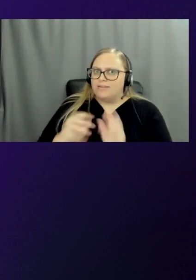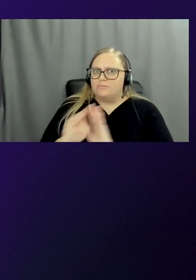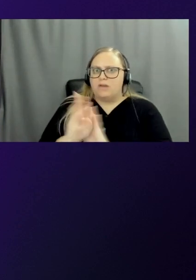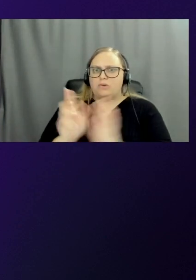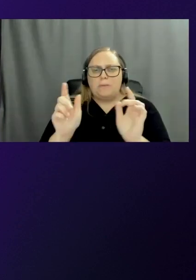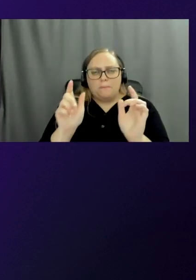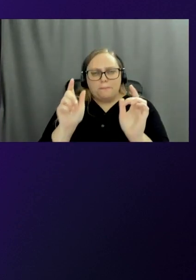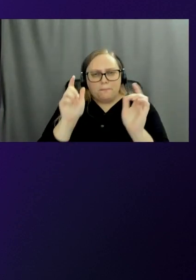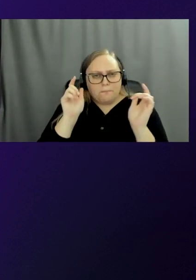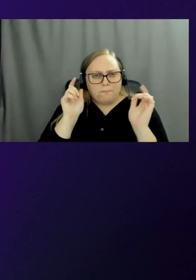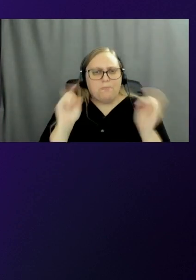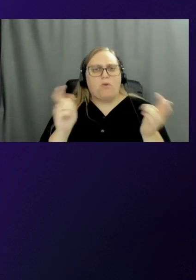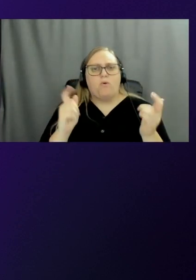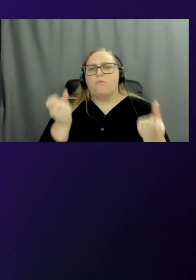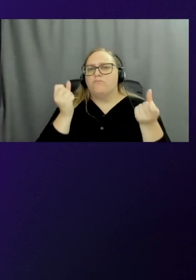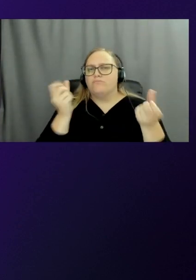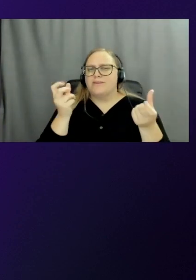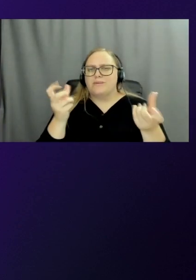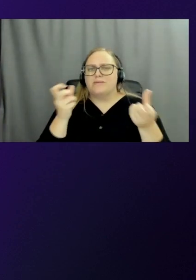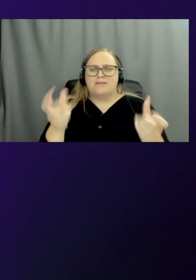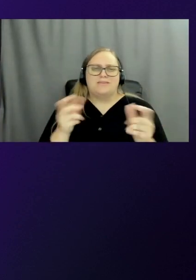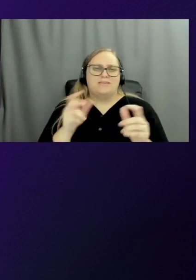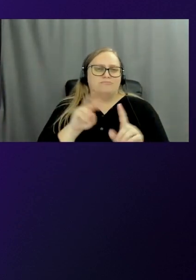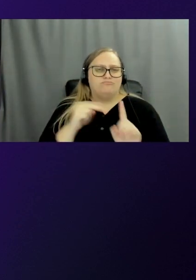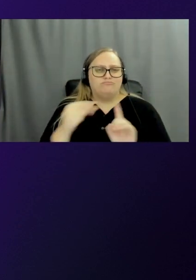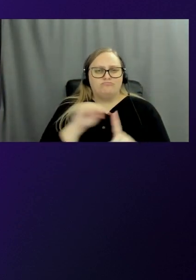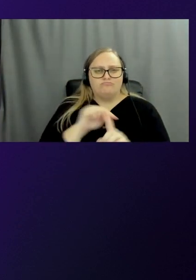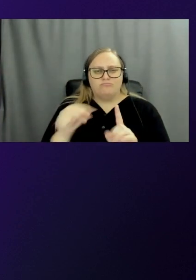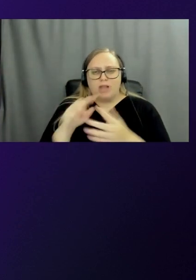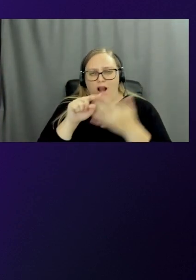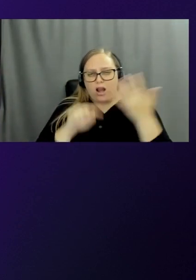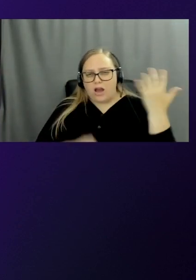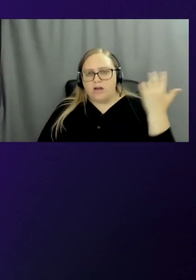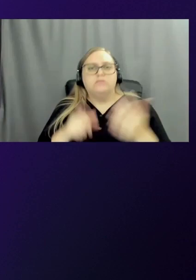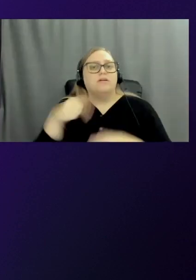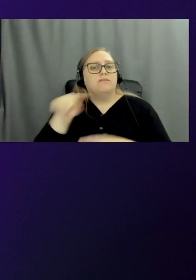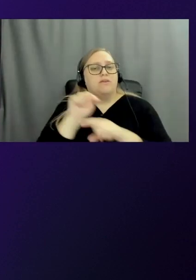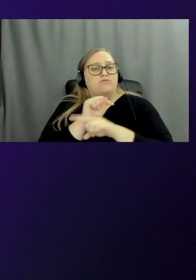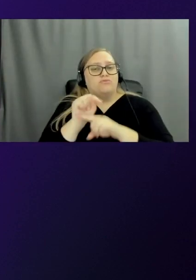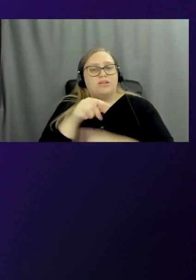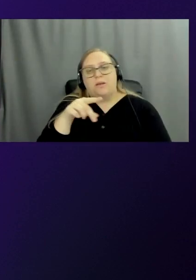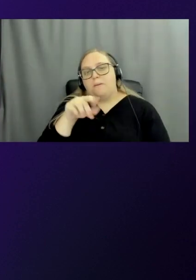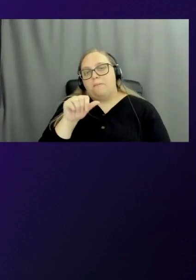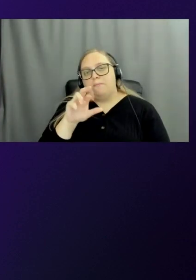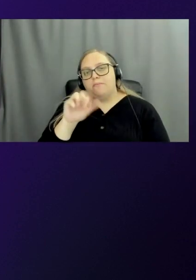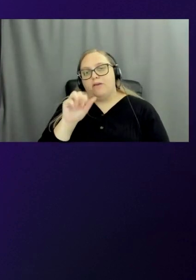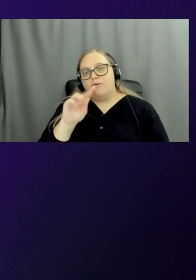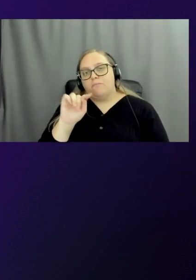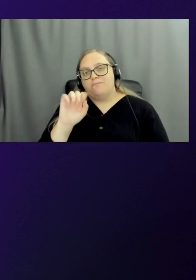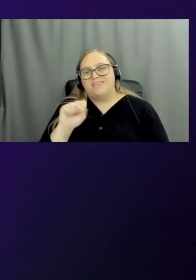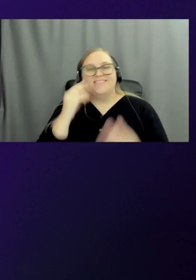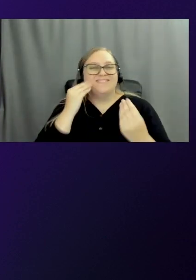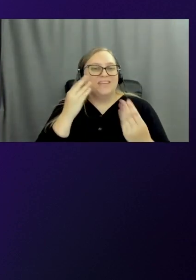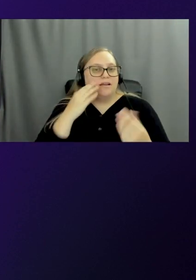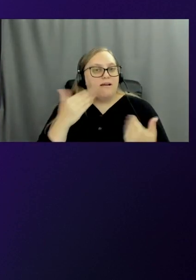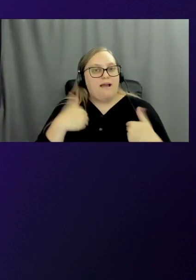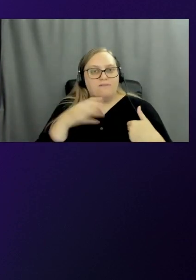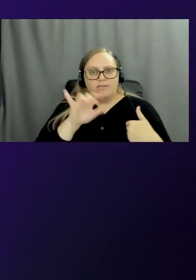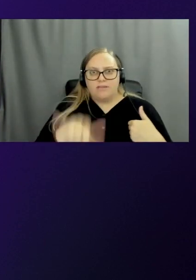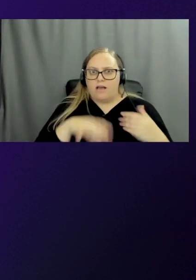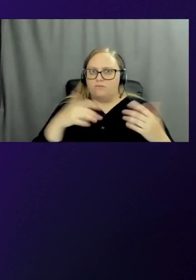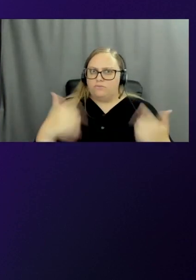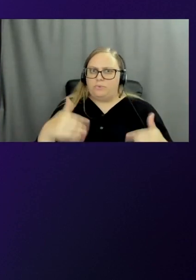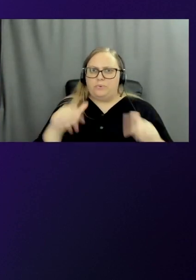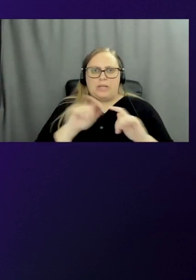said, hundreds of billions of parameters, and they're also trained on petabits of data. So having that large accelerator memory with